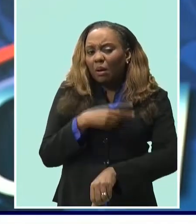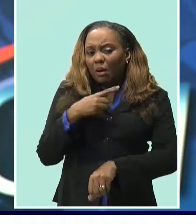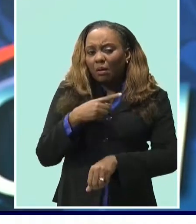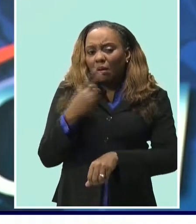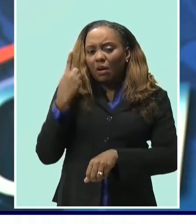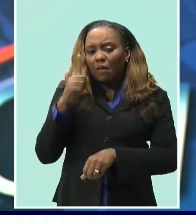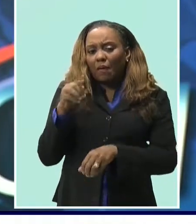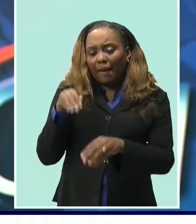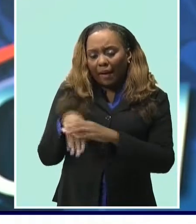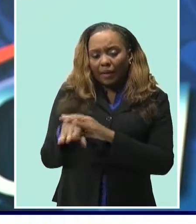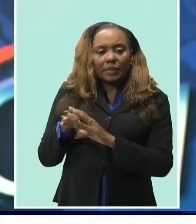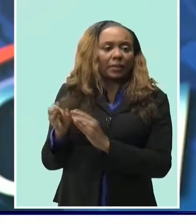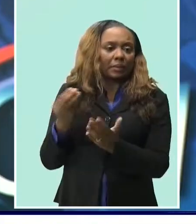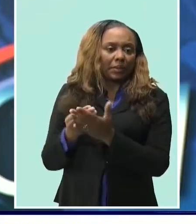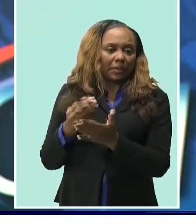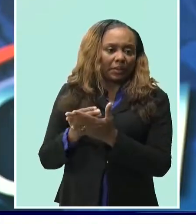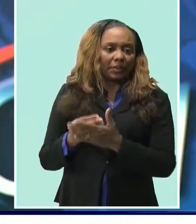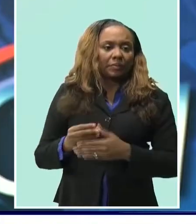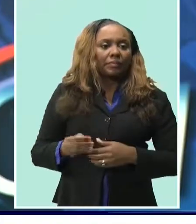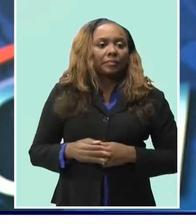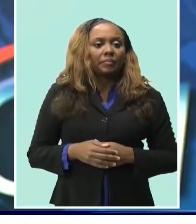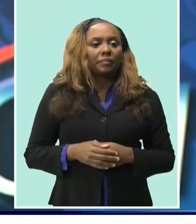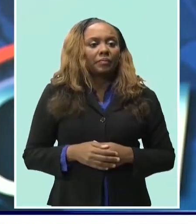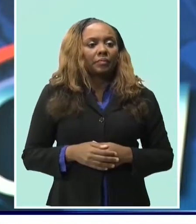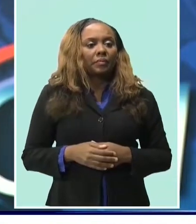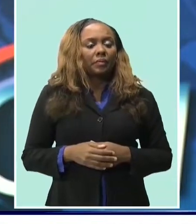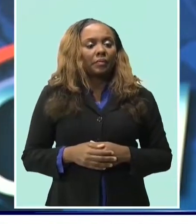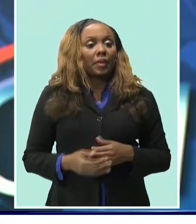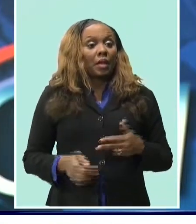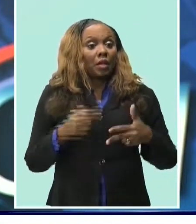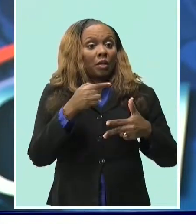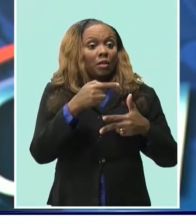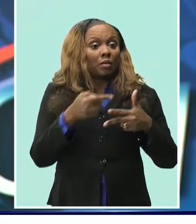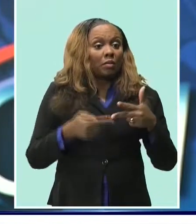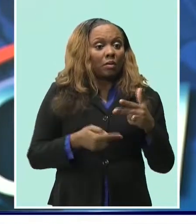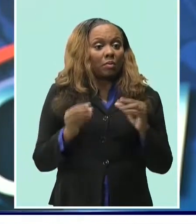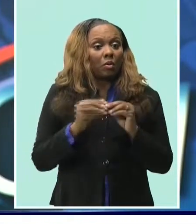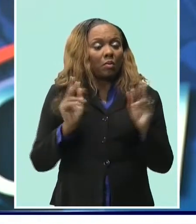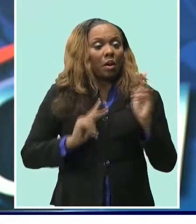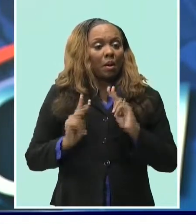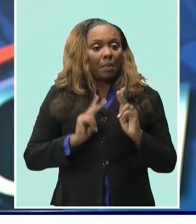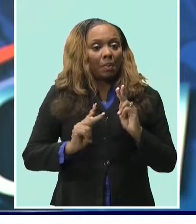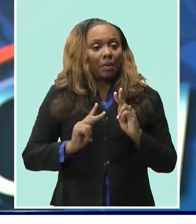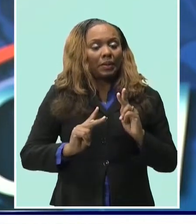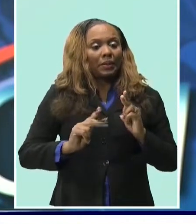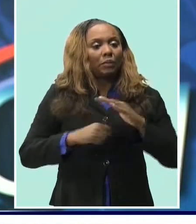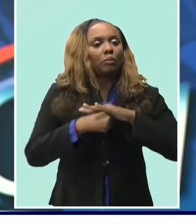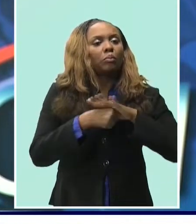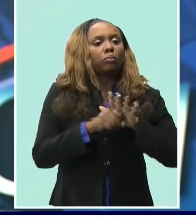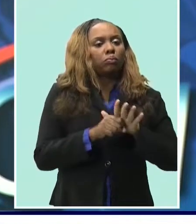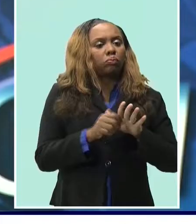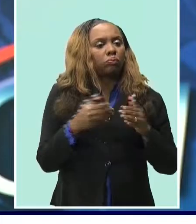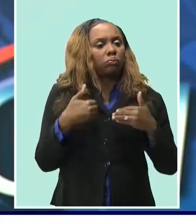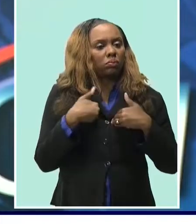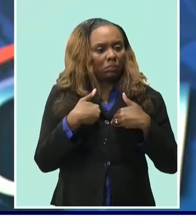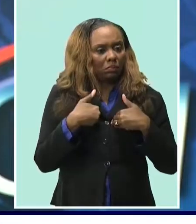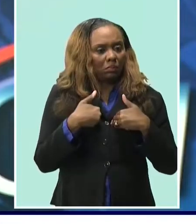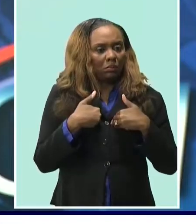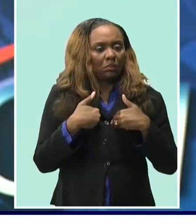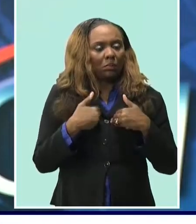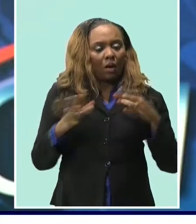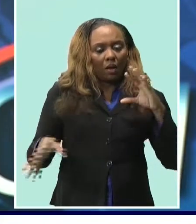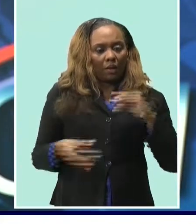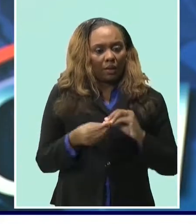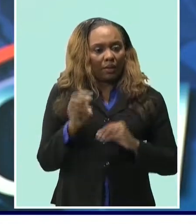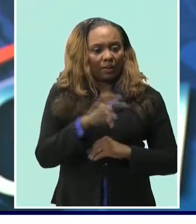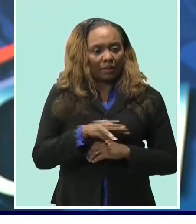Barbados has recorded 3 new COVID-19 cases, bringing to 66 the number of cases on the island. This as health officials